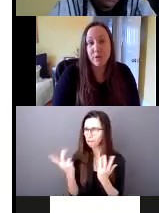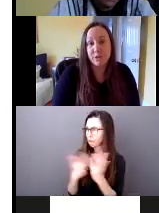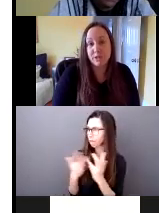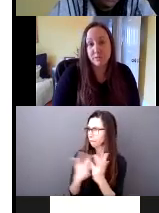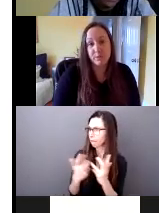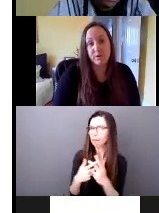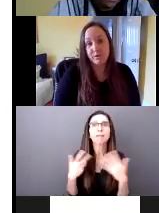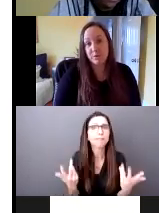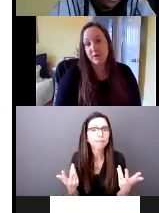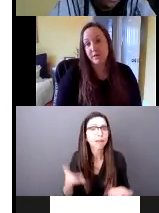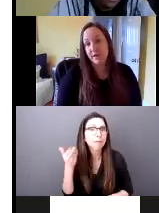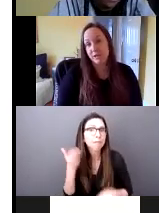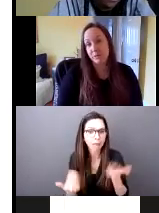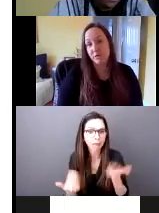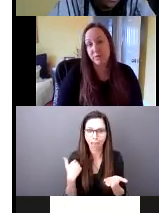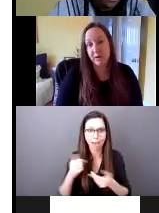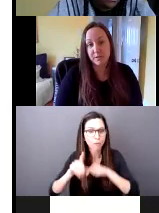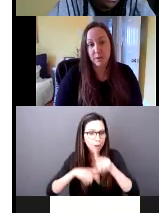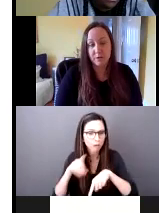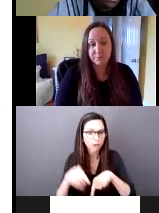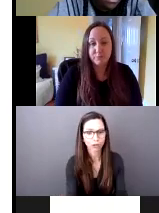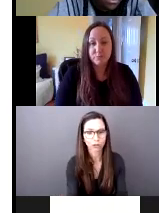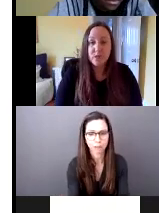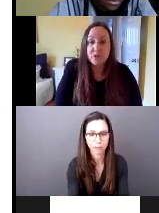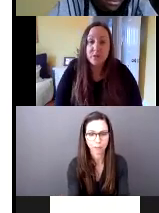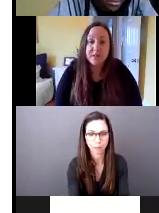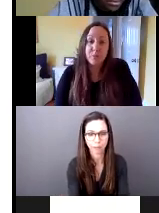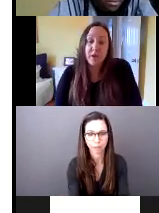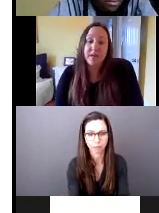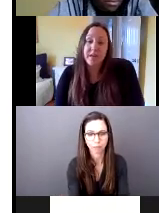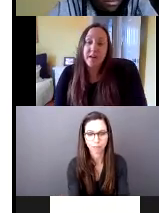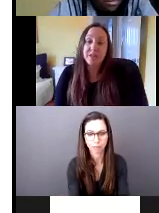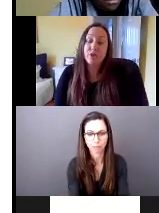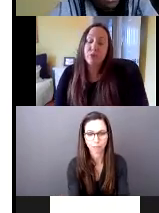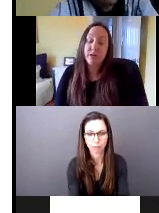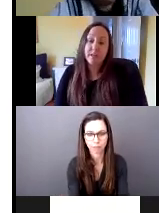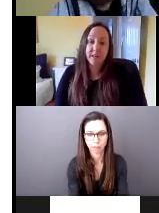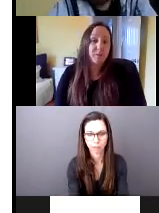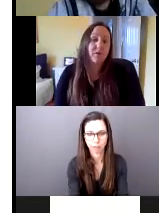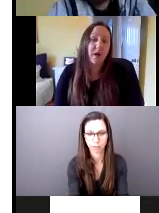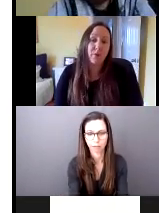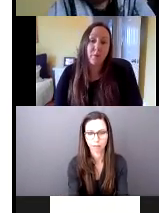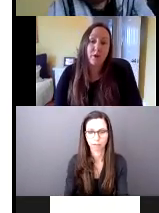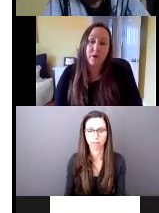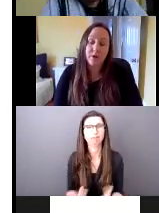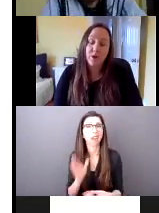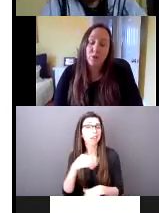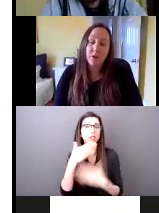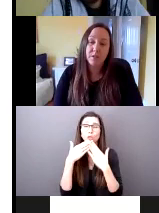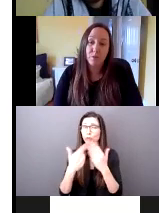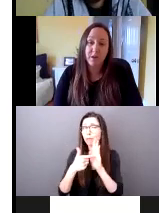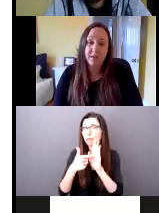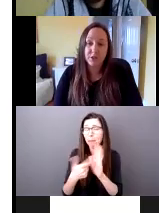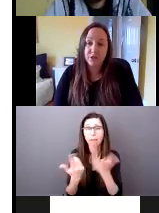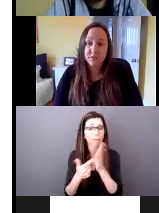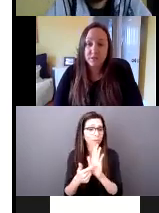they have questions about their loved one and getting support for them as well. So this helpline is a great example of how we partner